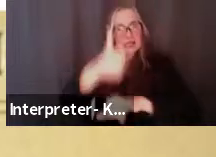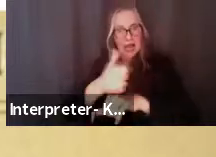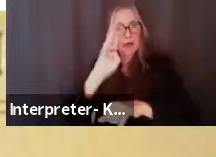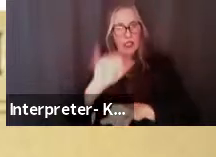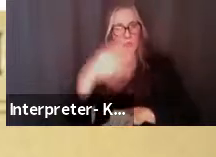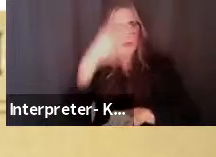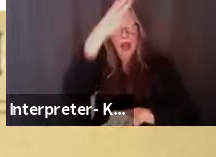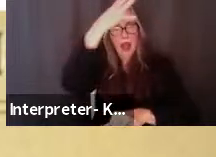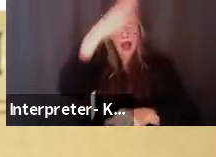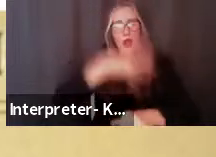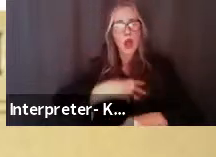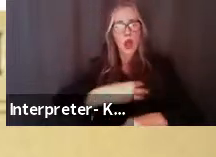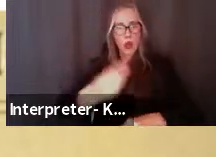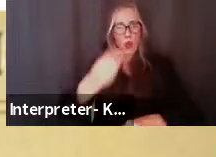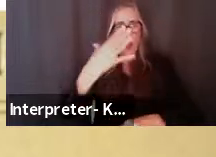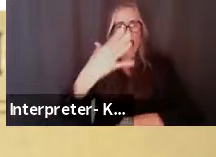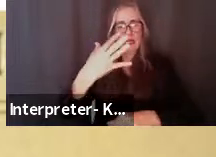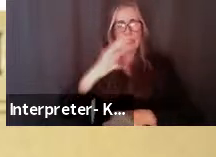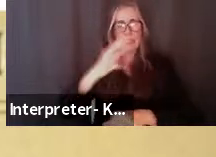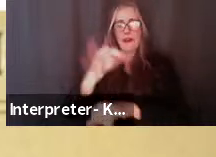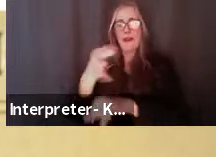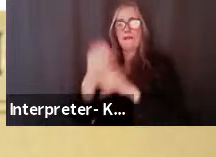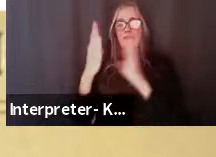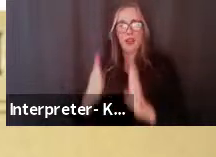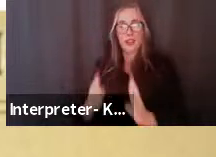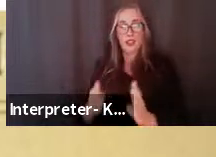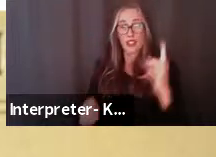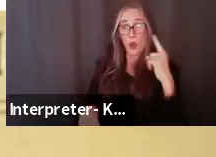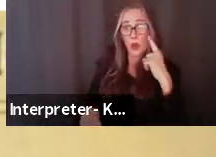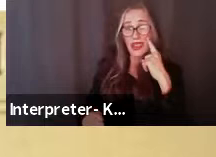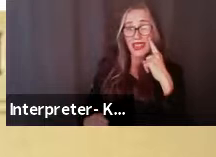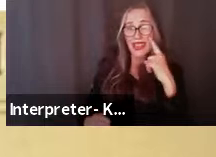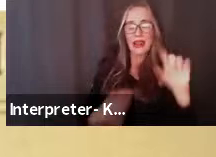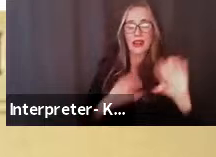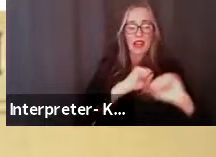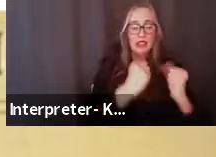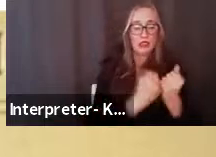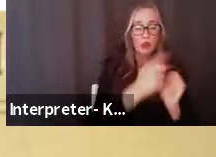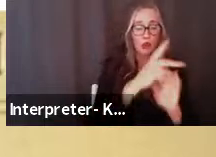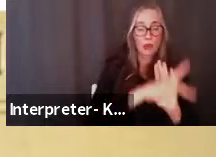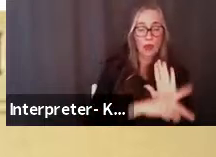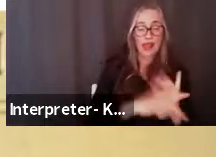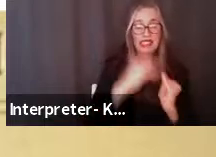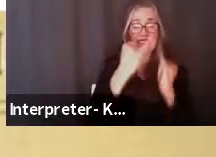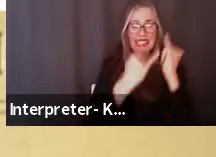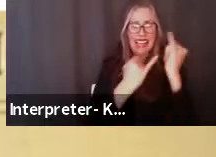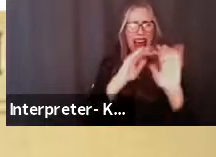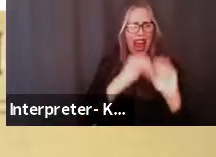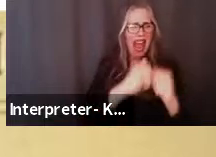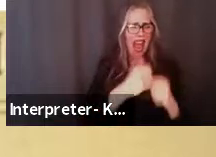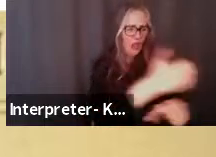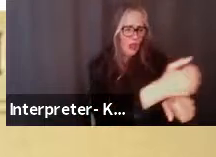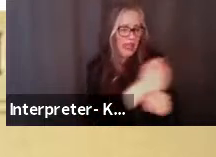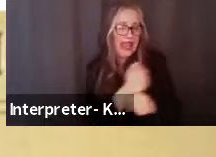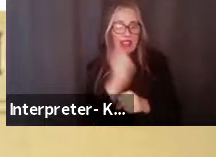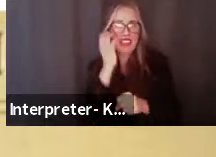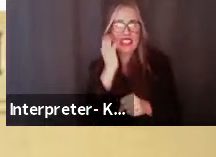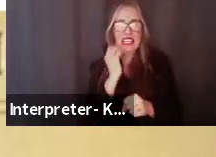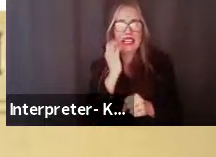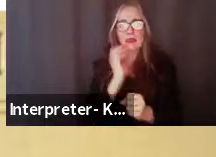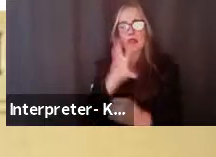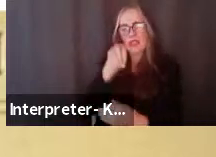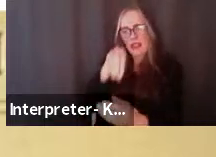that eugenics and nativism are linked through social policies and ideologies how could we capture some of these experiences using a